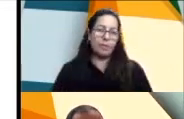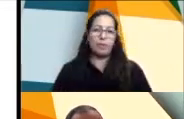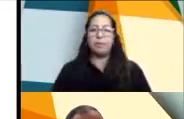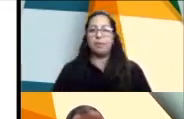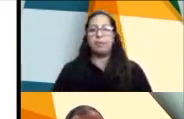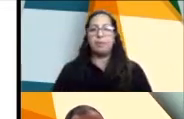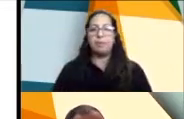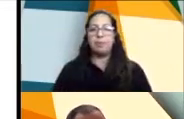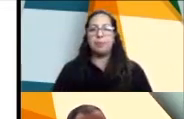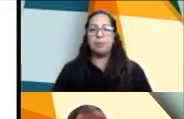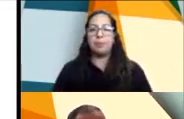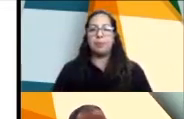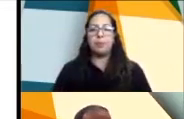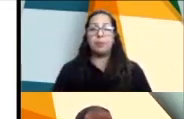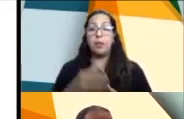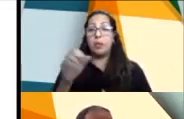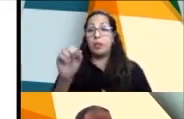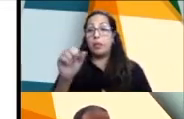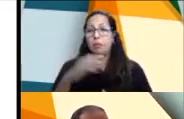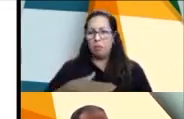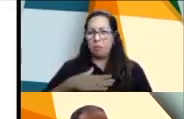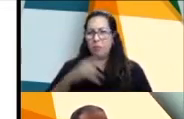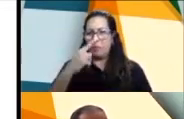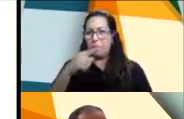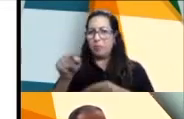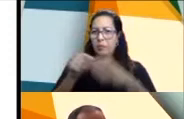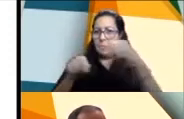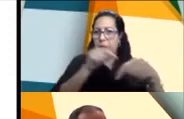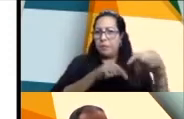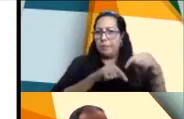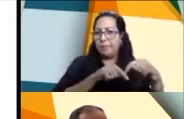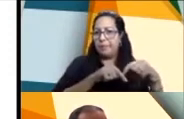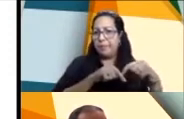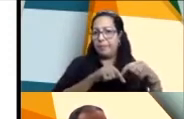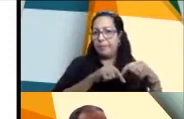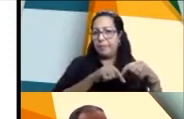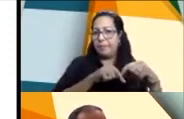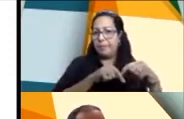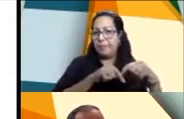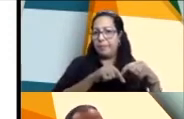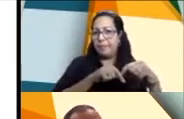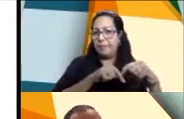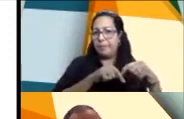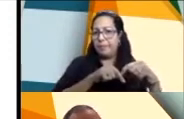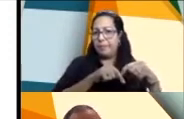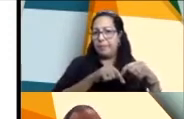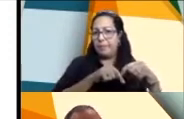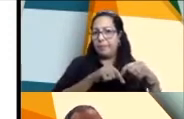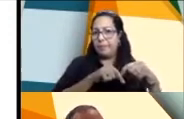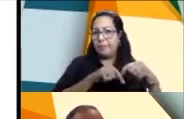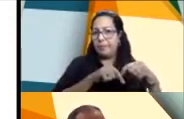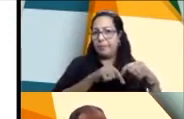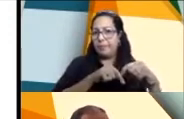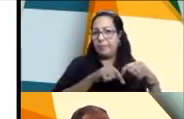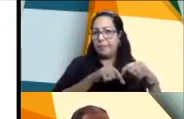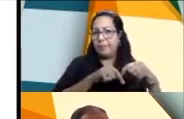So actually, you can go back just a little for a second to the previous one. So that means that